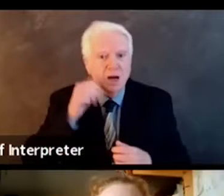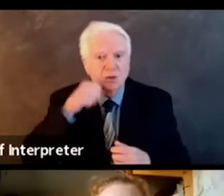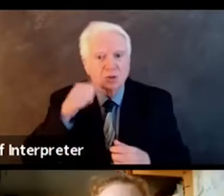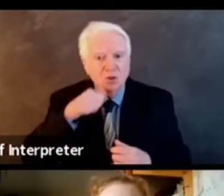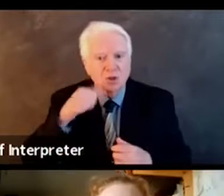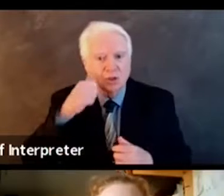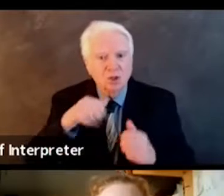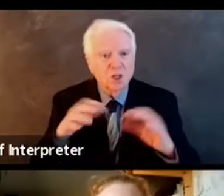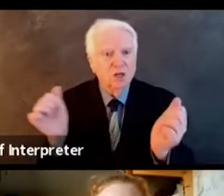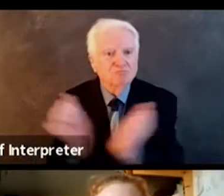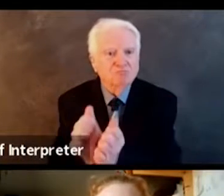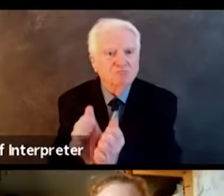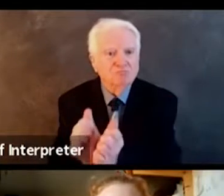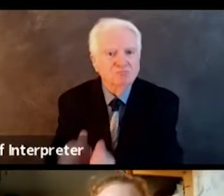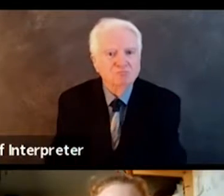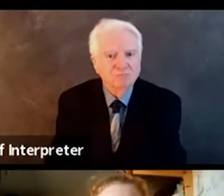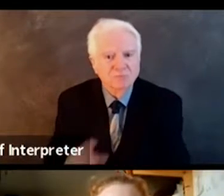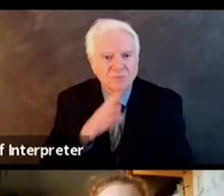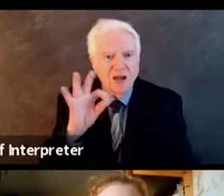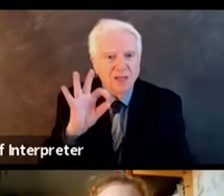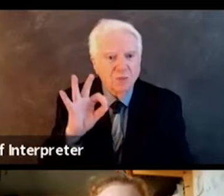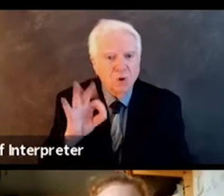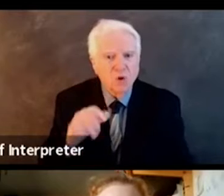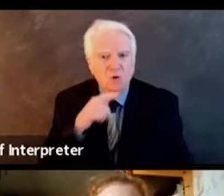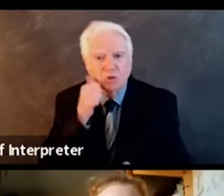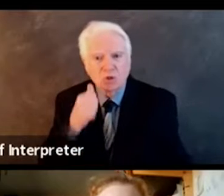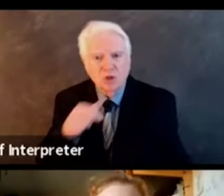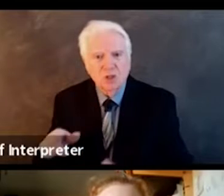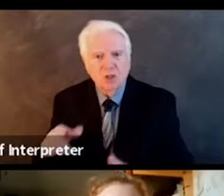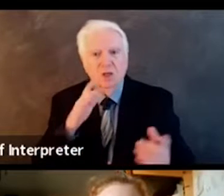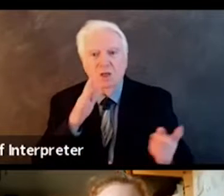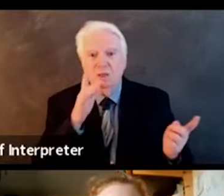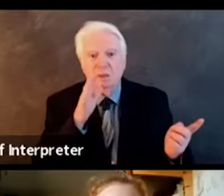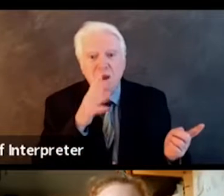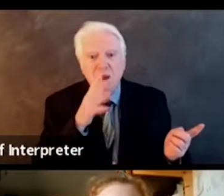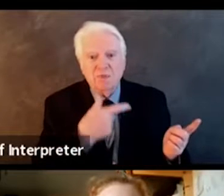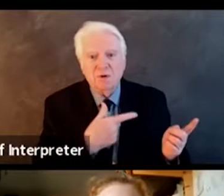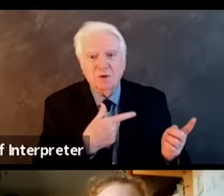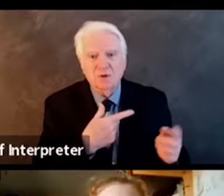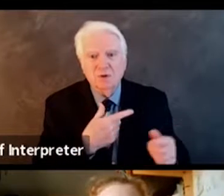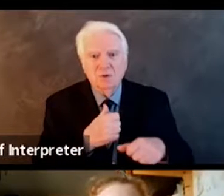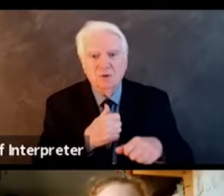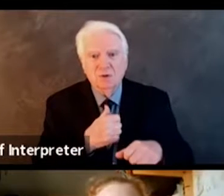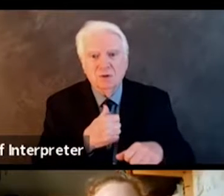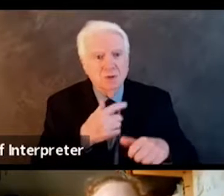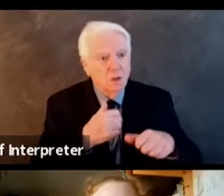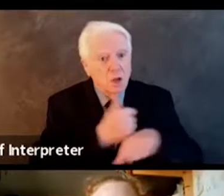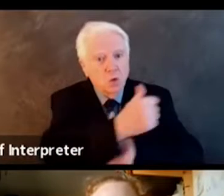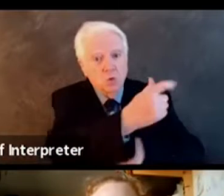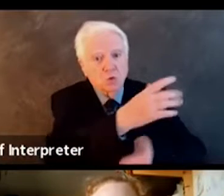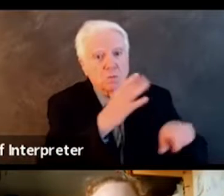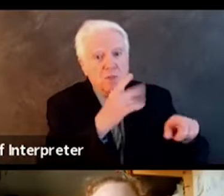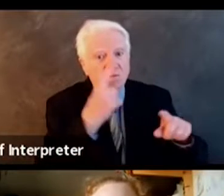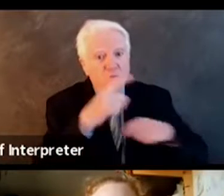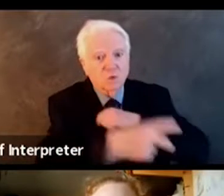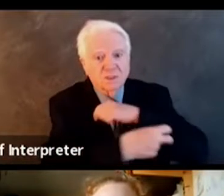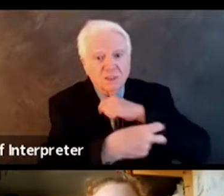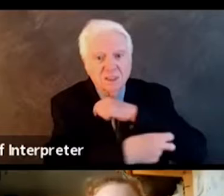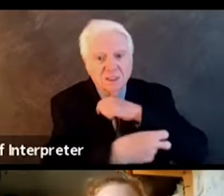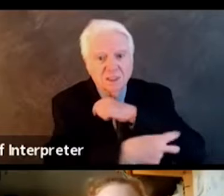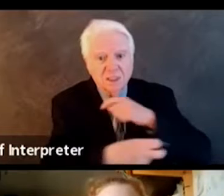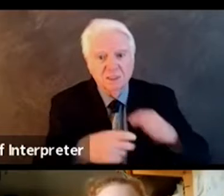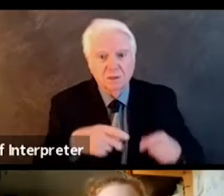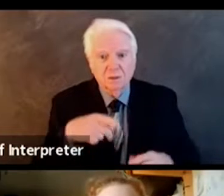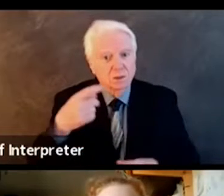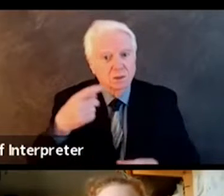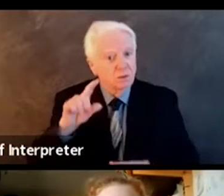to adopt a policing reform plan that will, quote, maintain public safety while building mutual trust and respect between police